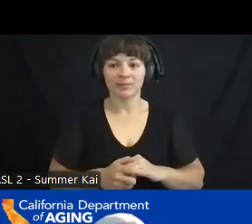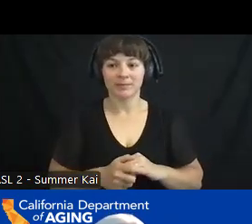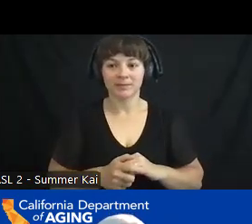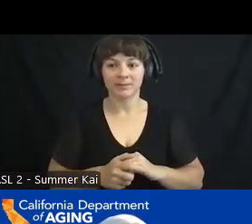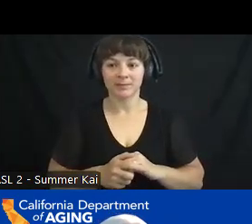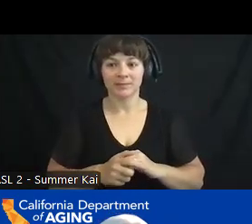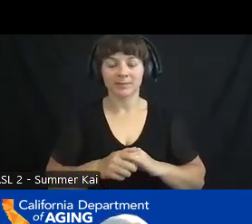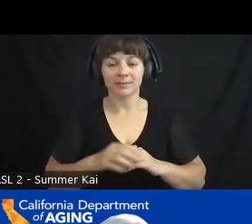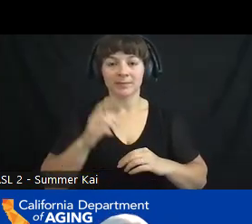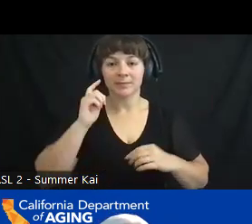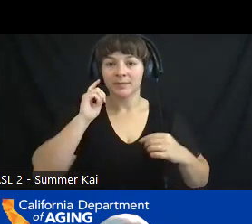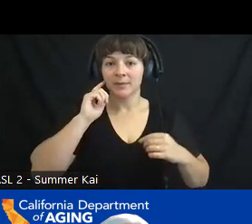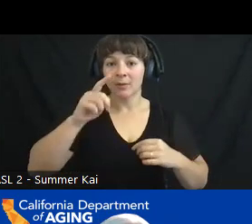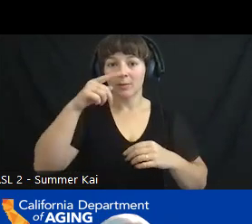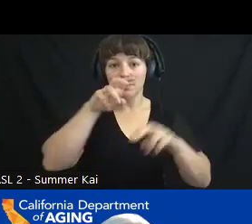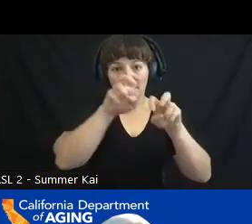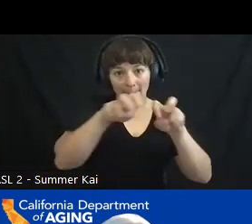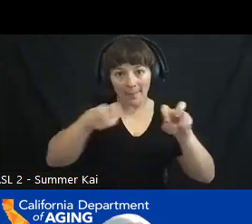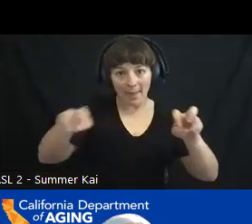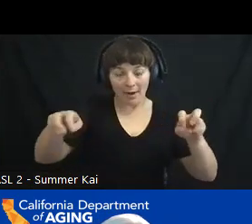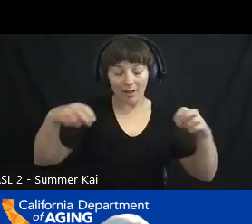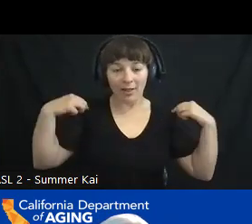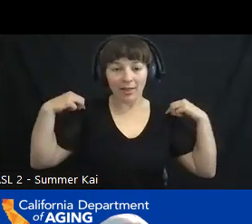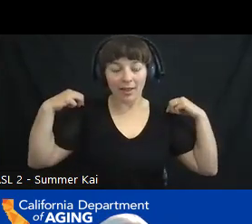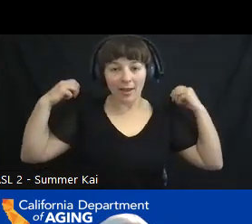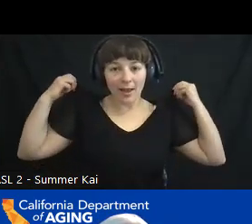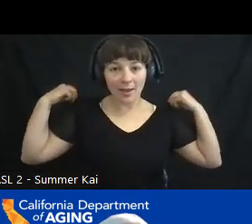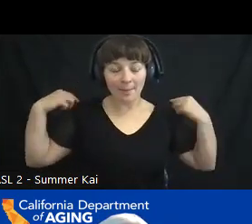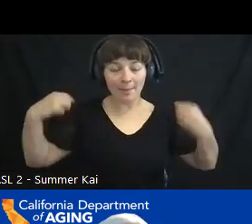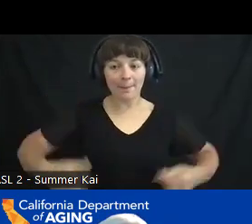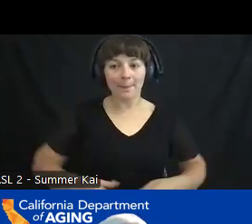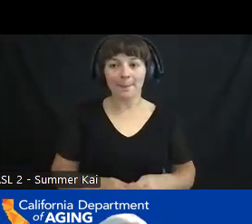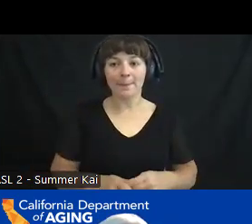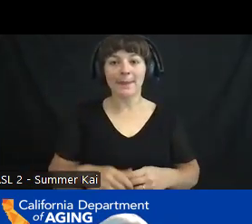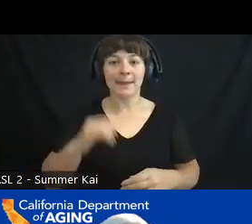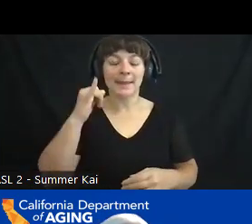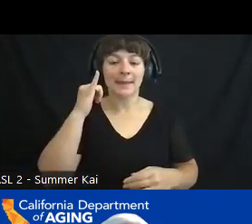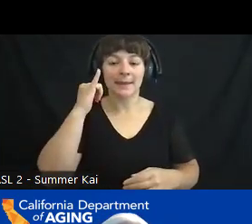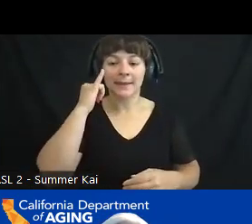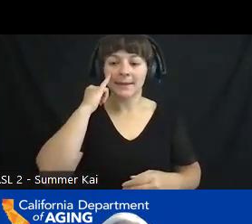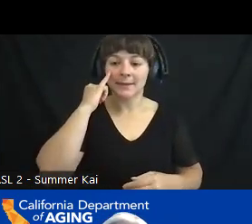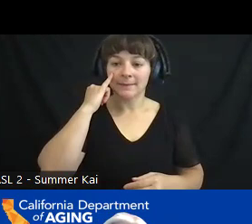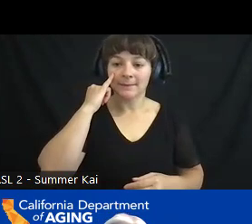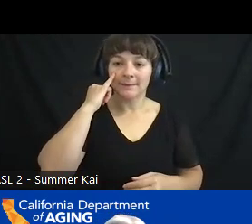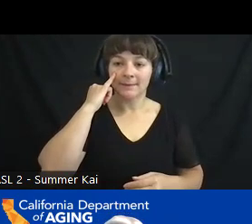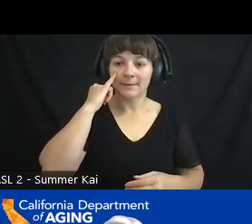For our panelists, if you've yet to, and I guess if you've yet to